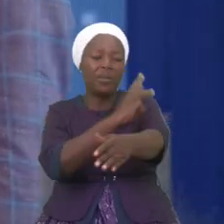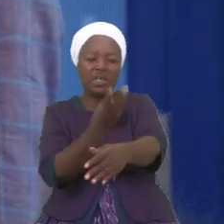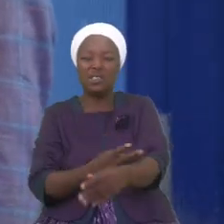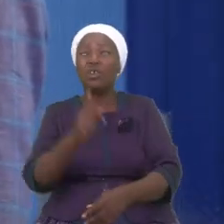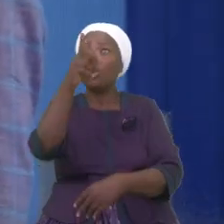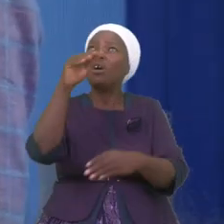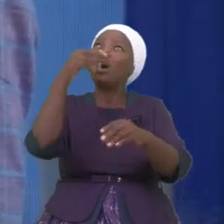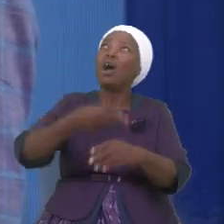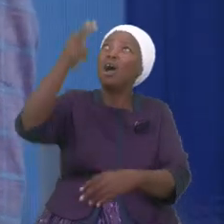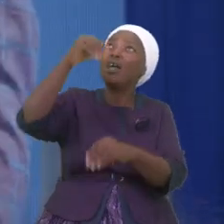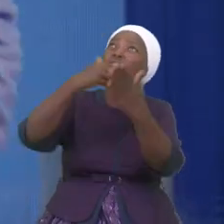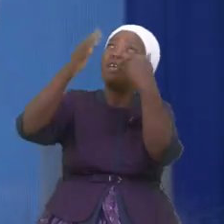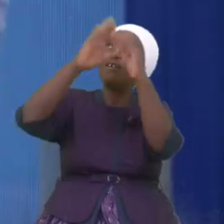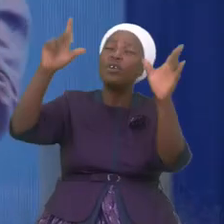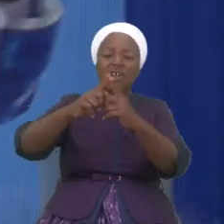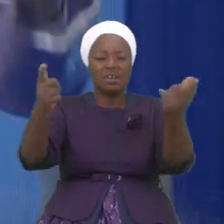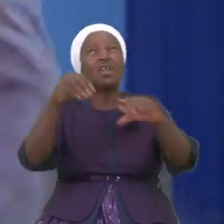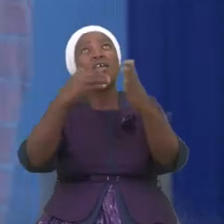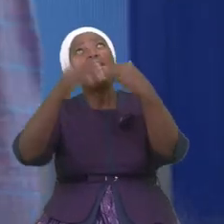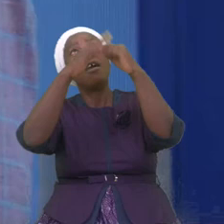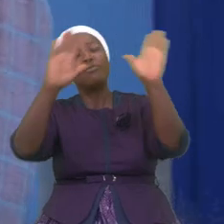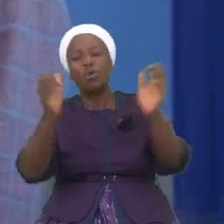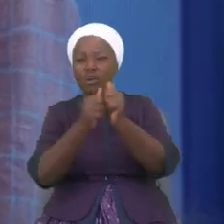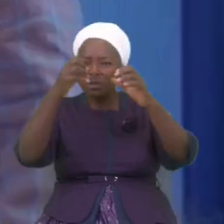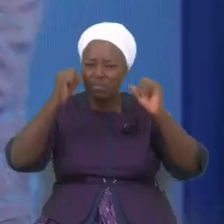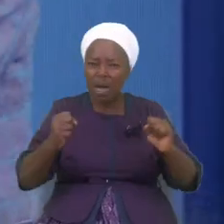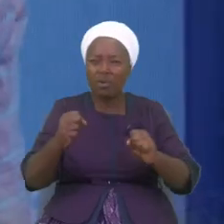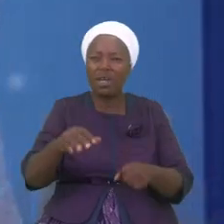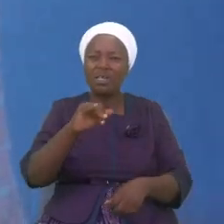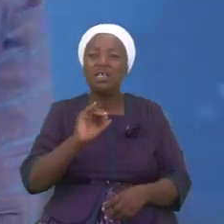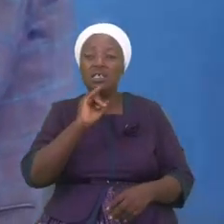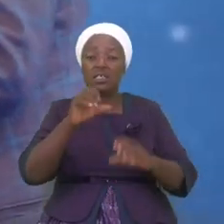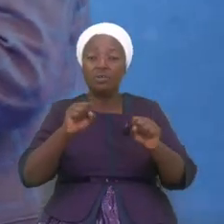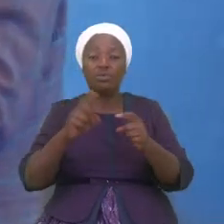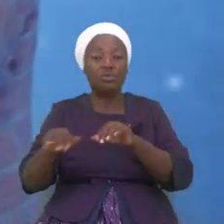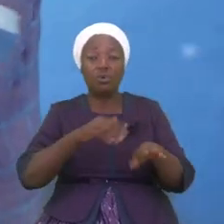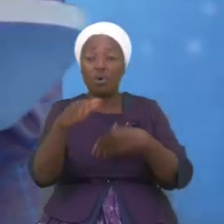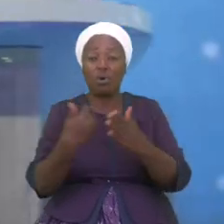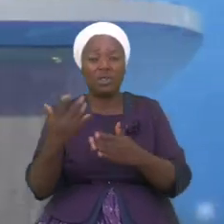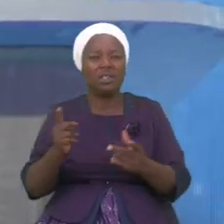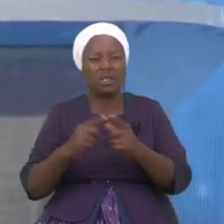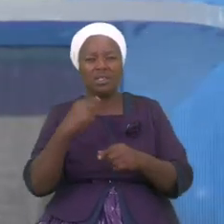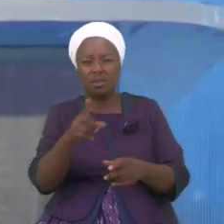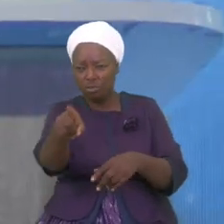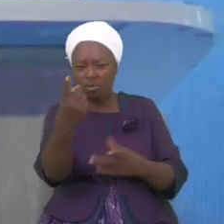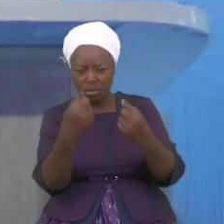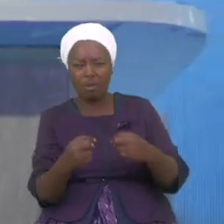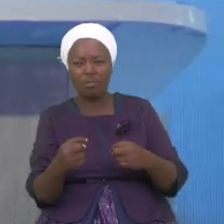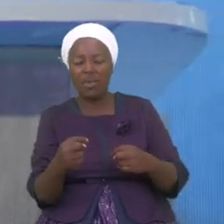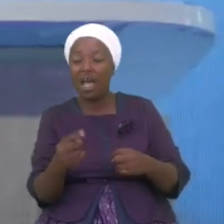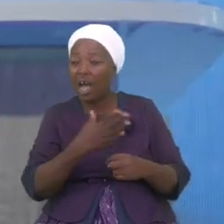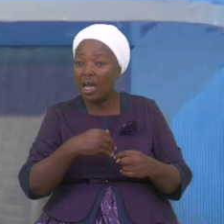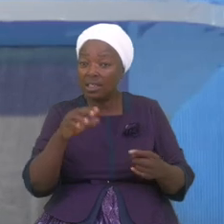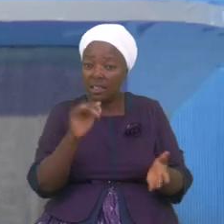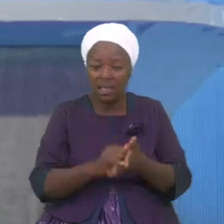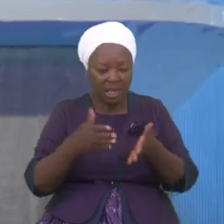in heaven, great in heaven, with power, able to do all things. He says, you come, and that let